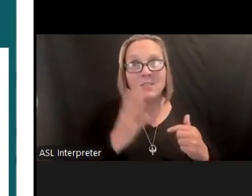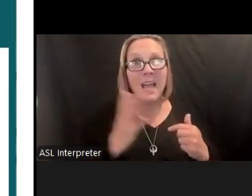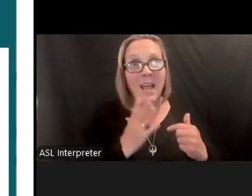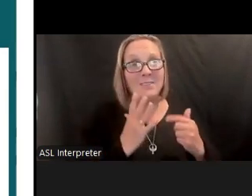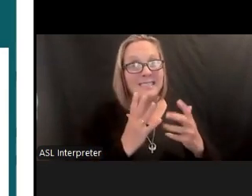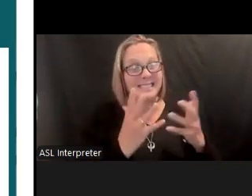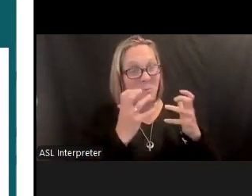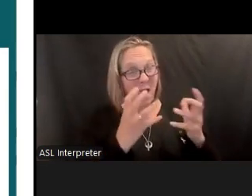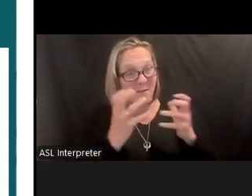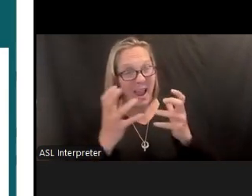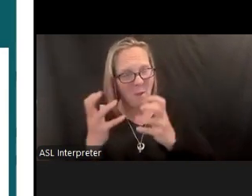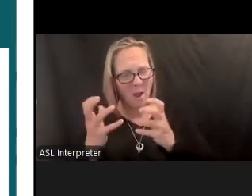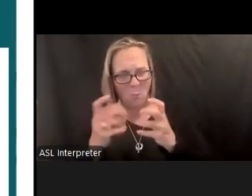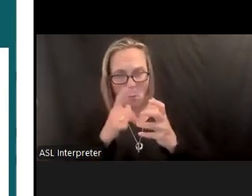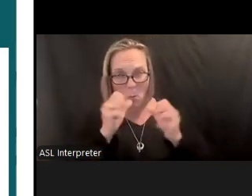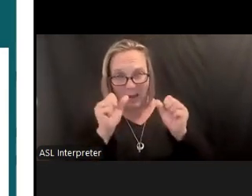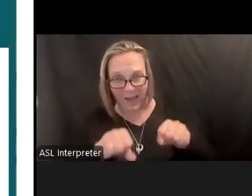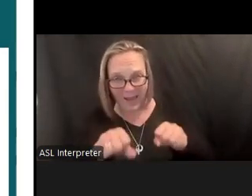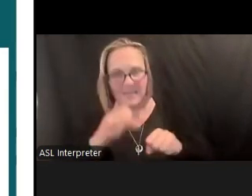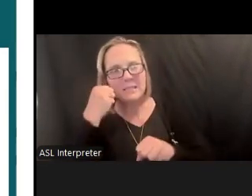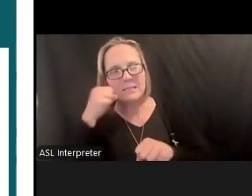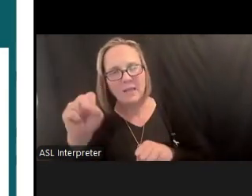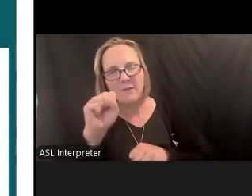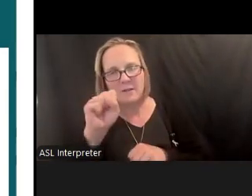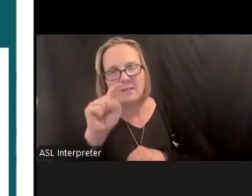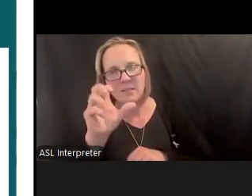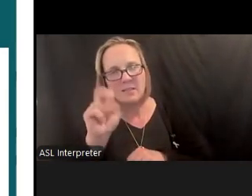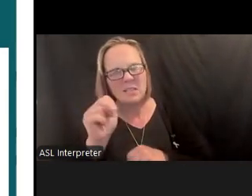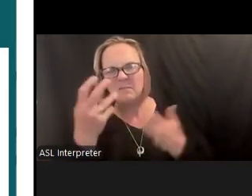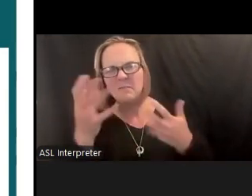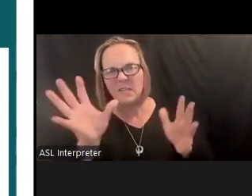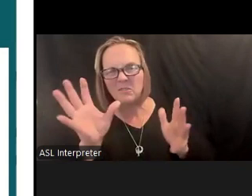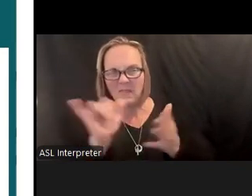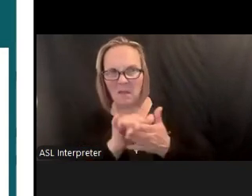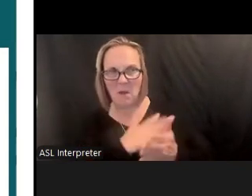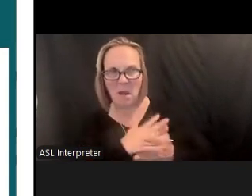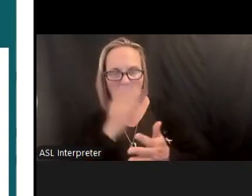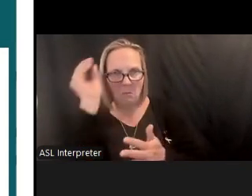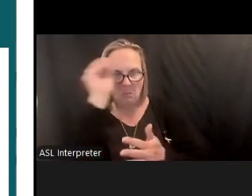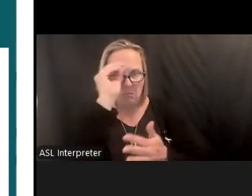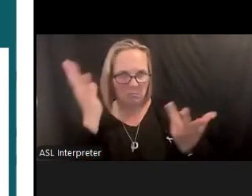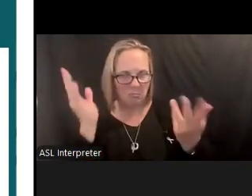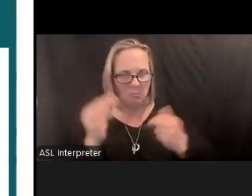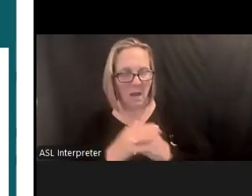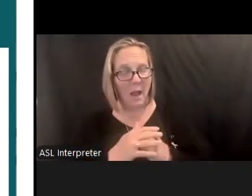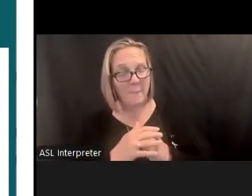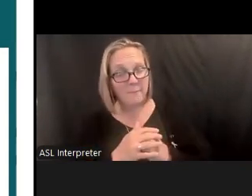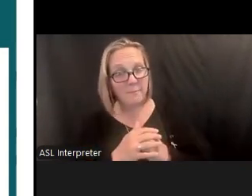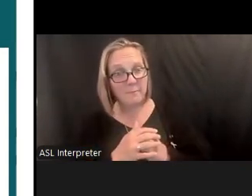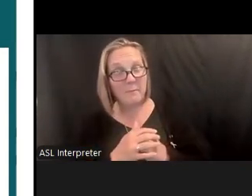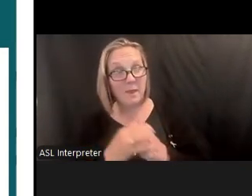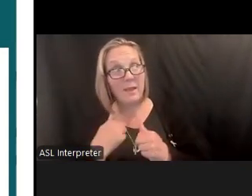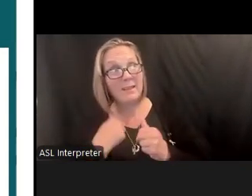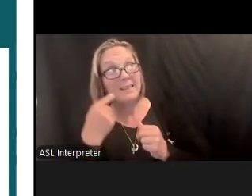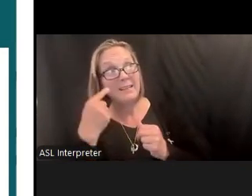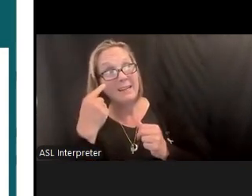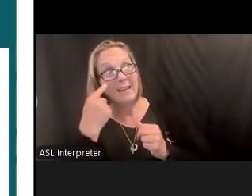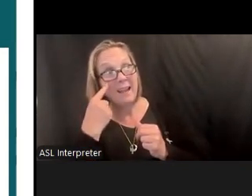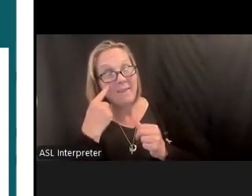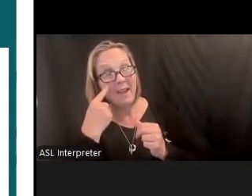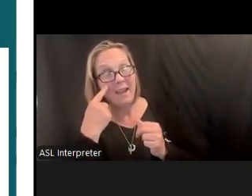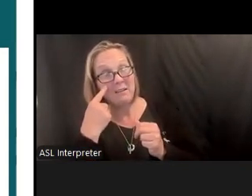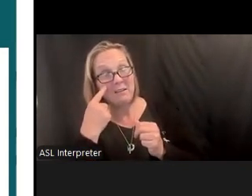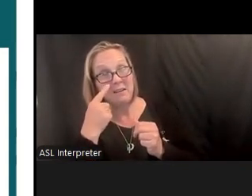it's Silverstein and this plan based upon what I've heard today. And I think that there's a good possibility that they'll be the standard